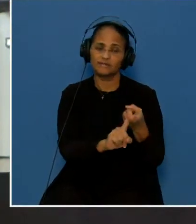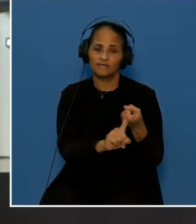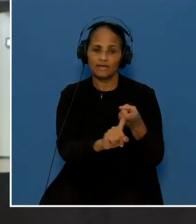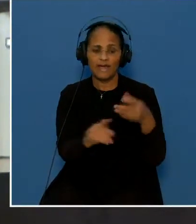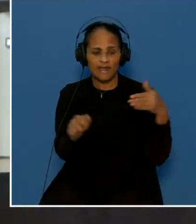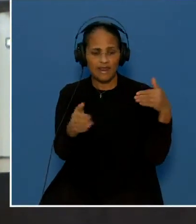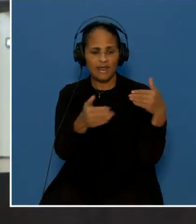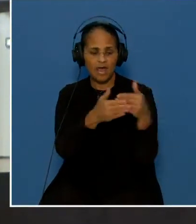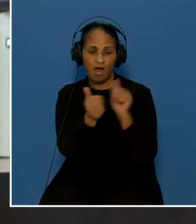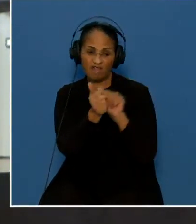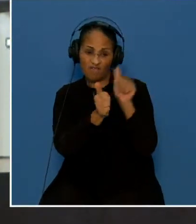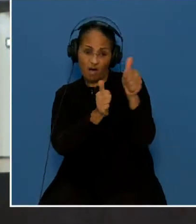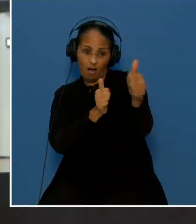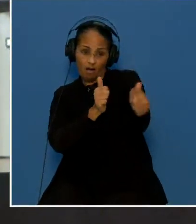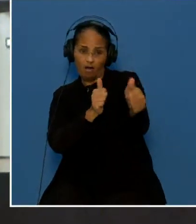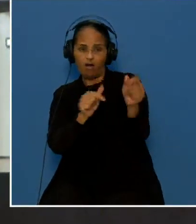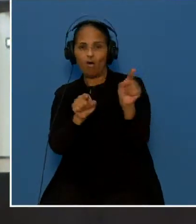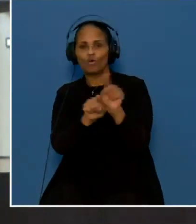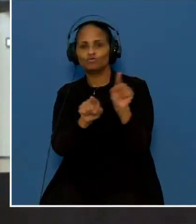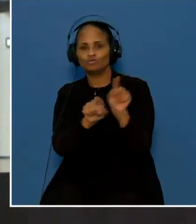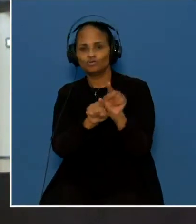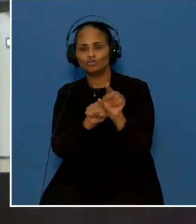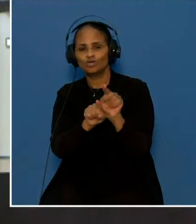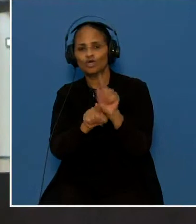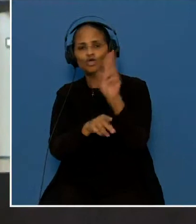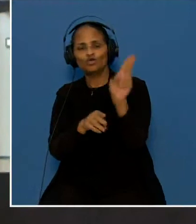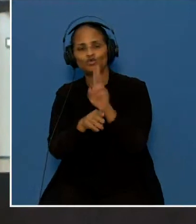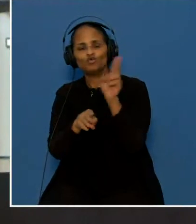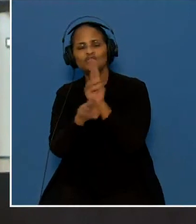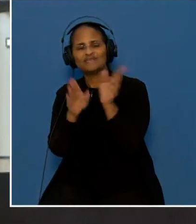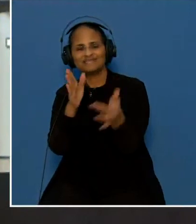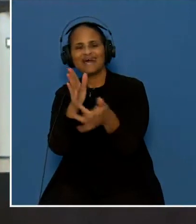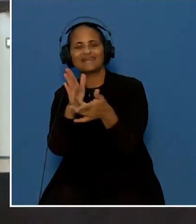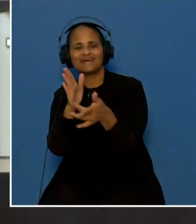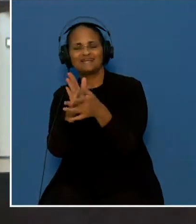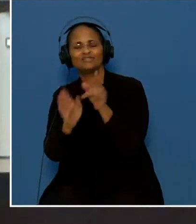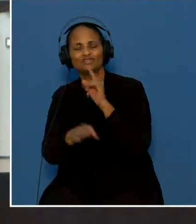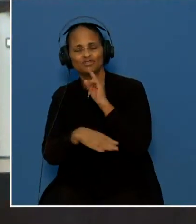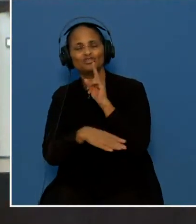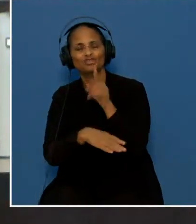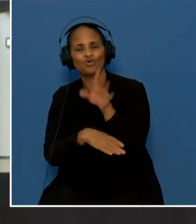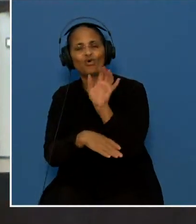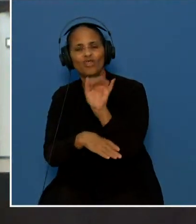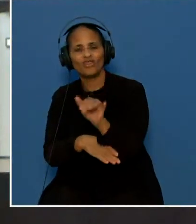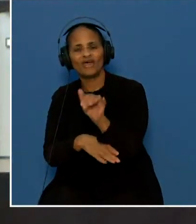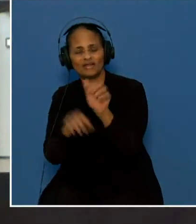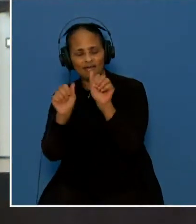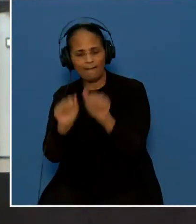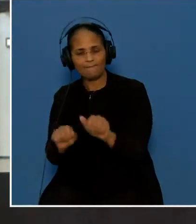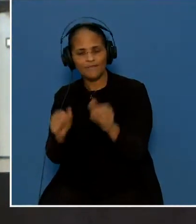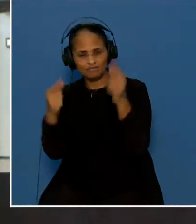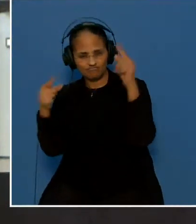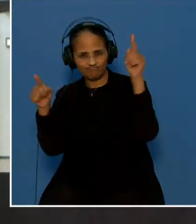near and far, and using technology to ensure that this can be done.